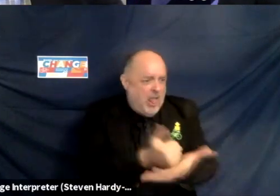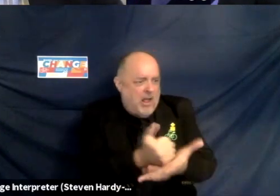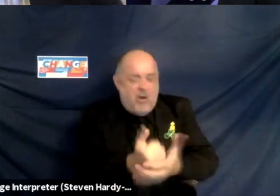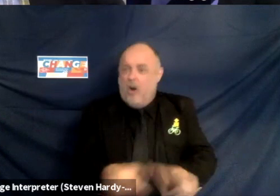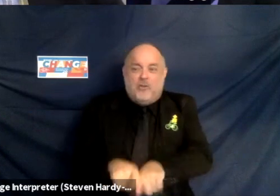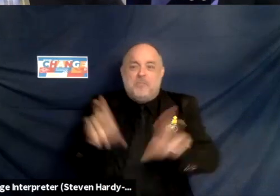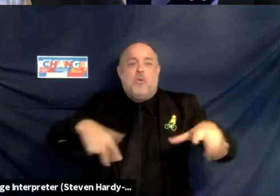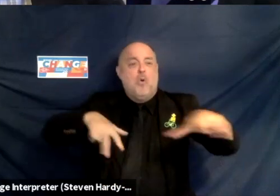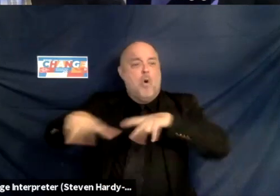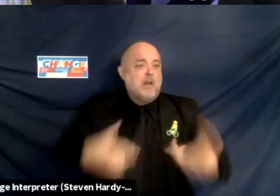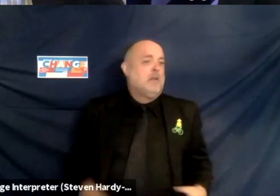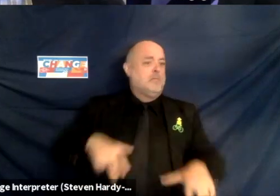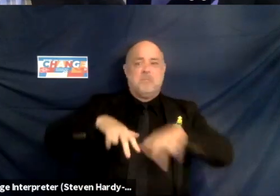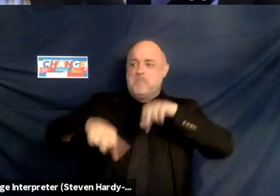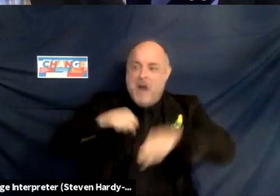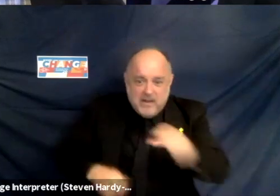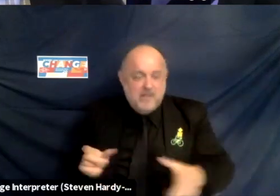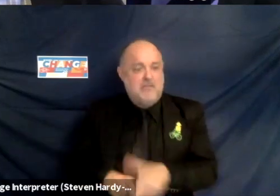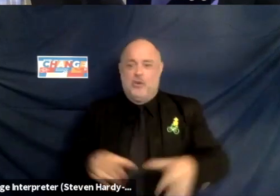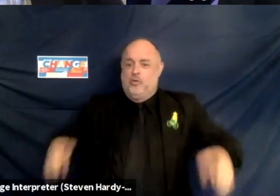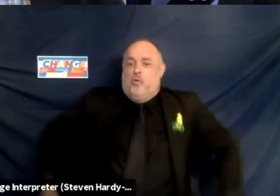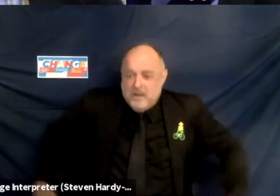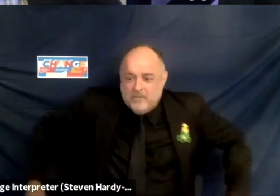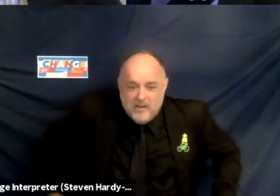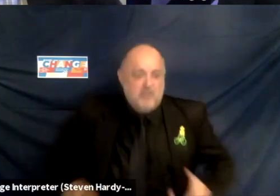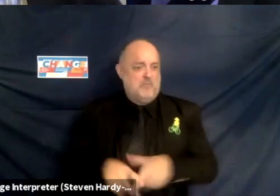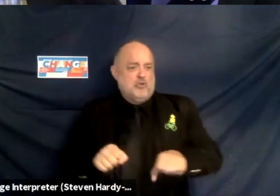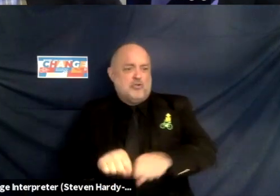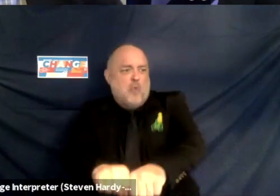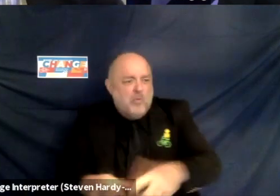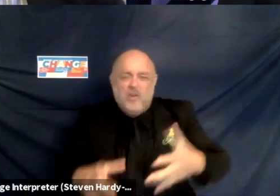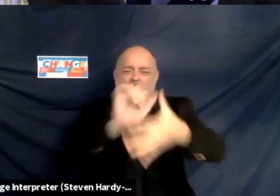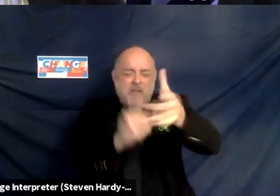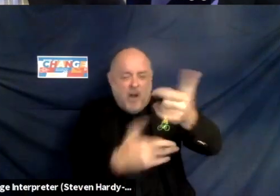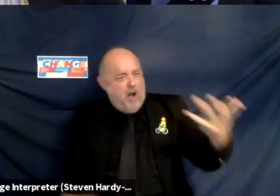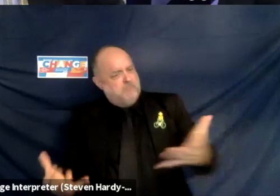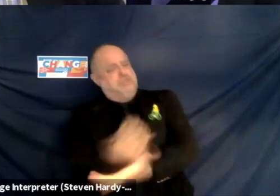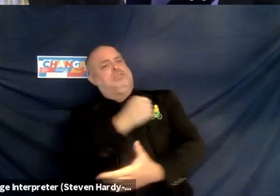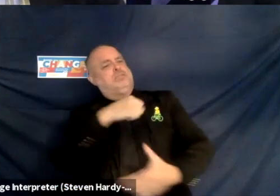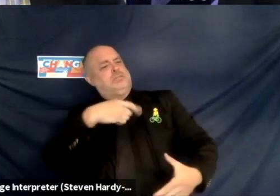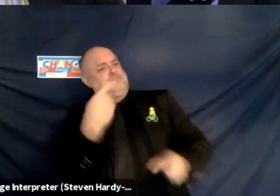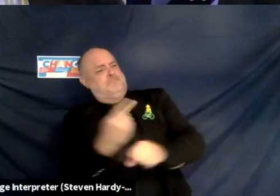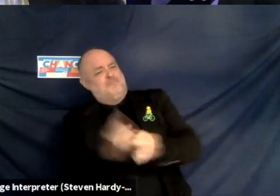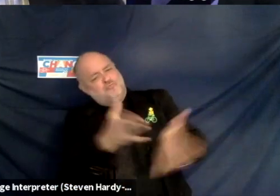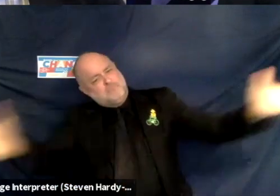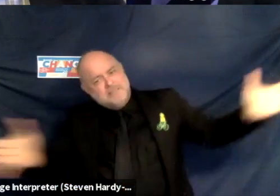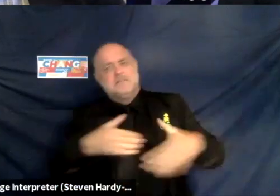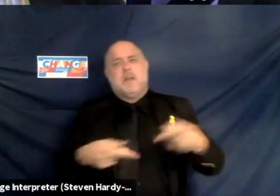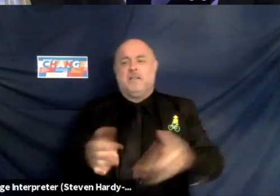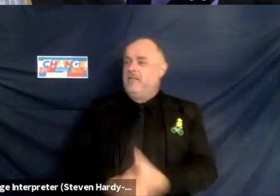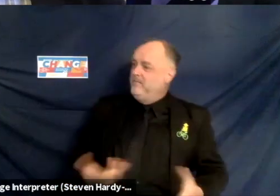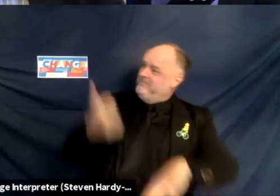walking, biking, pushing strollers, and using wheelchairs, reclaiming their rights to public space. And this also earned the city a silver